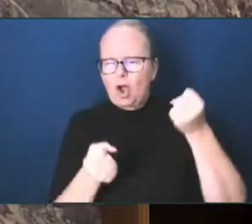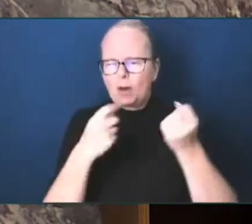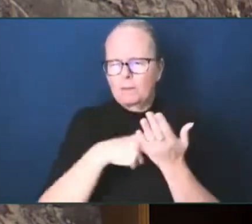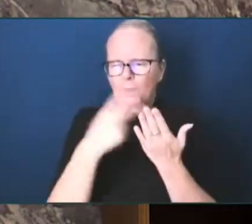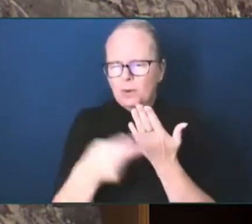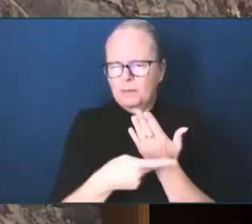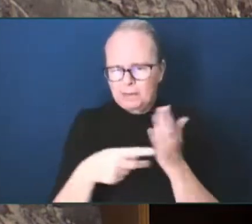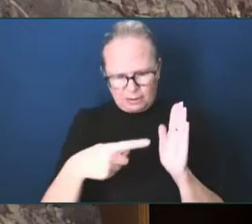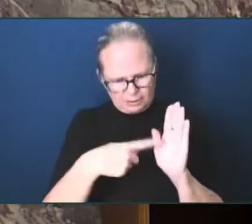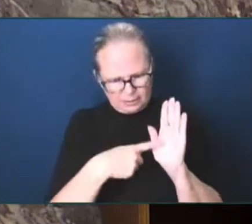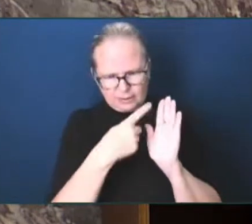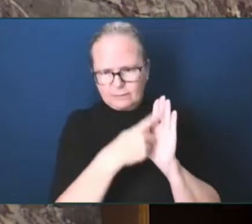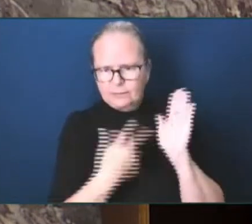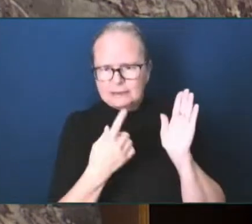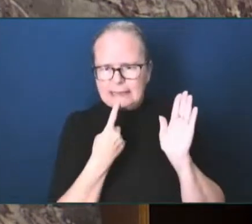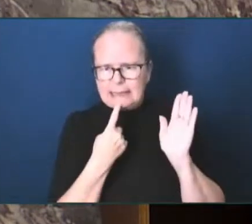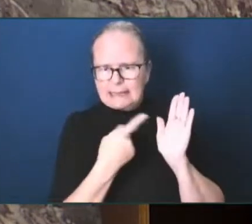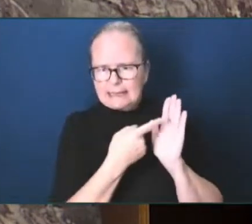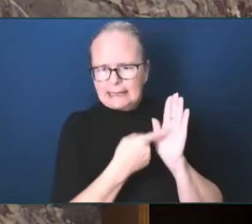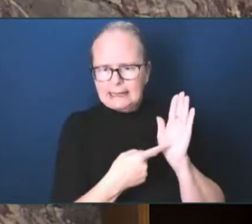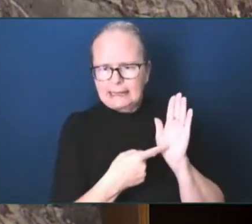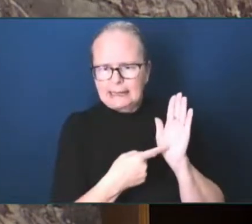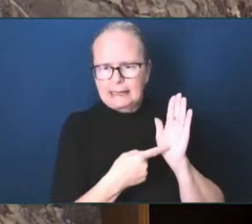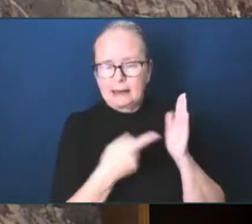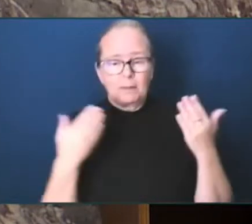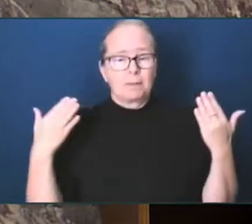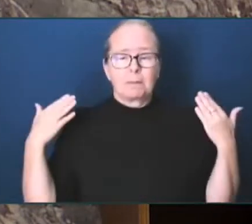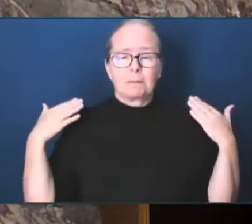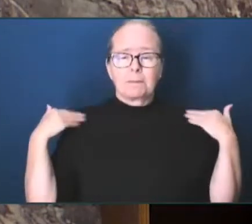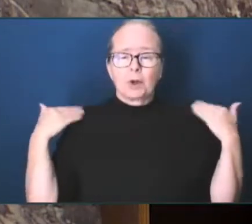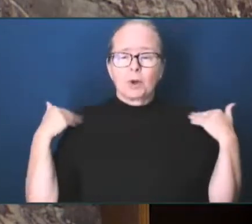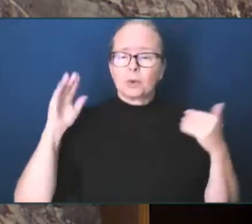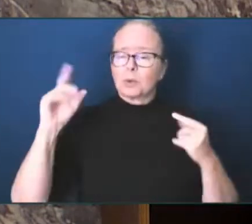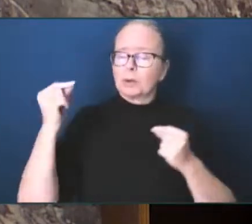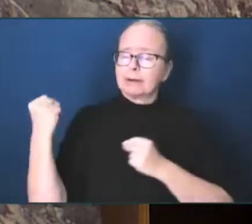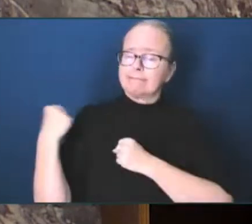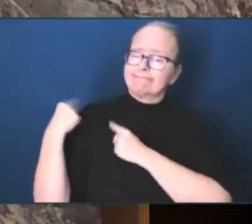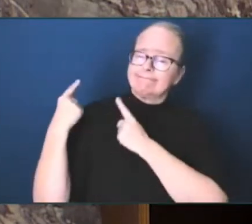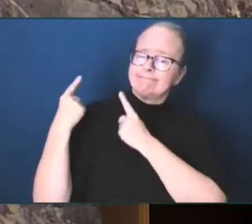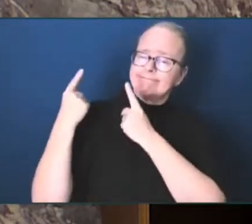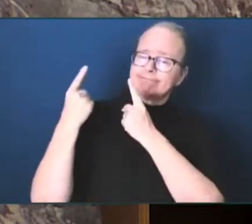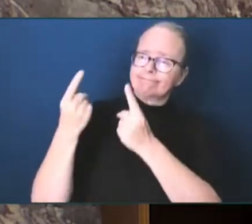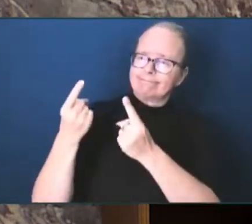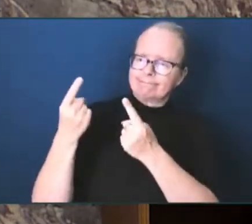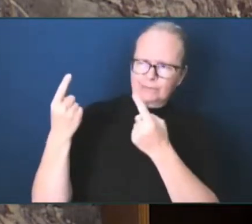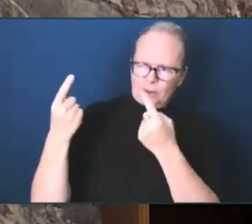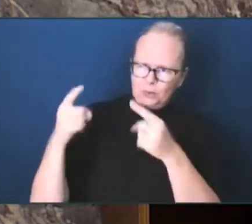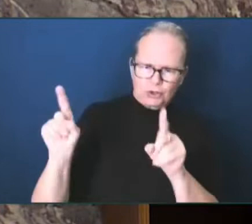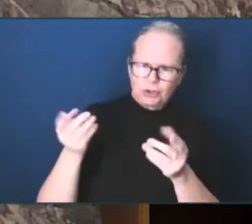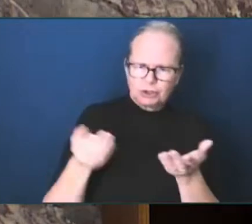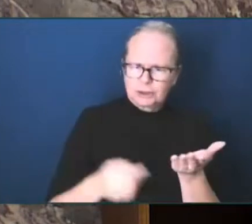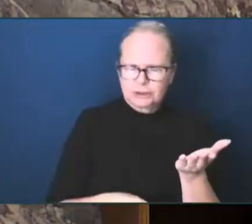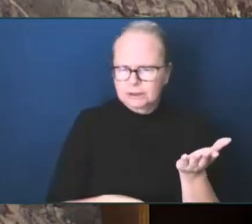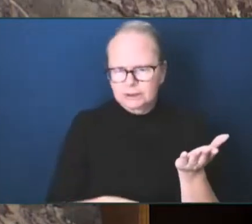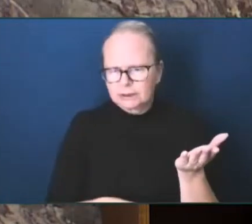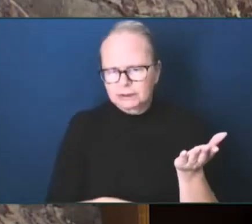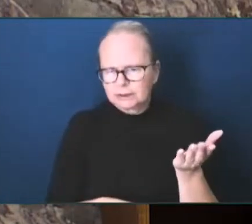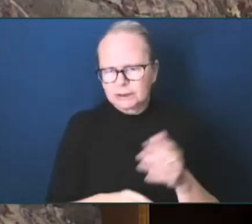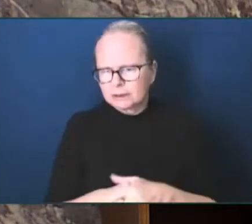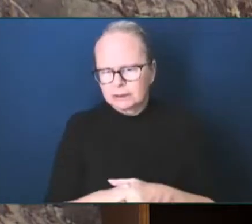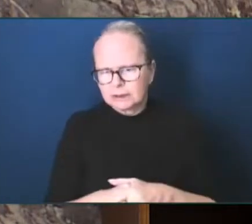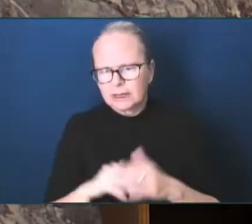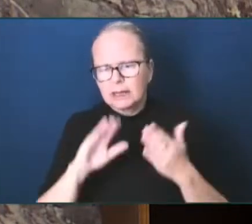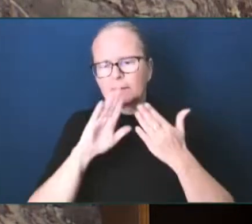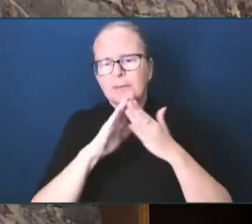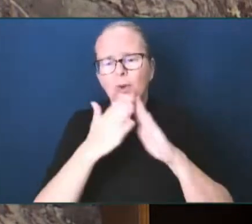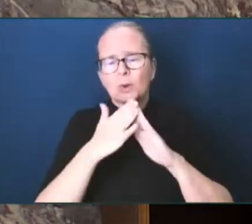not working. Why is she leaving? Why is the minister leaving communities across the province without programs